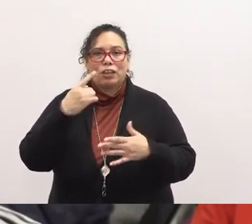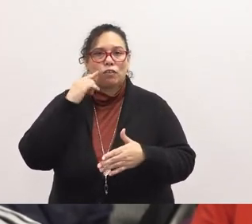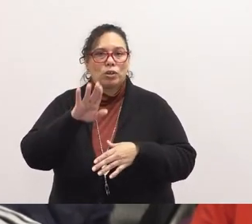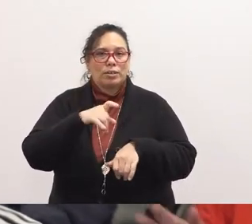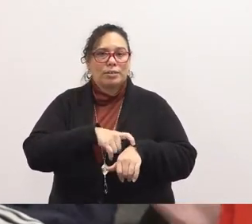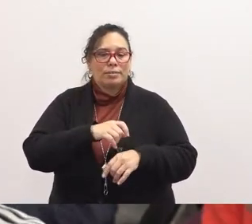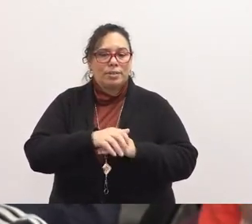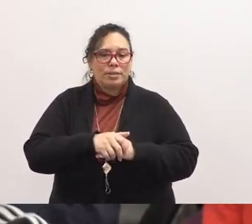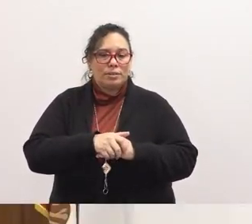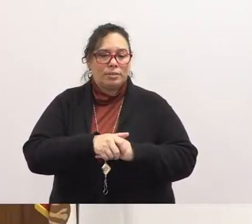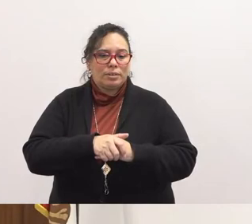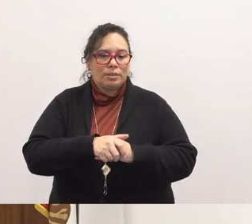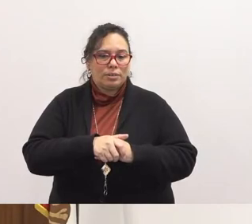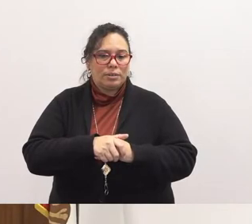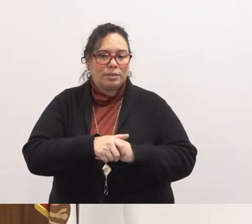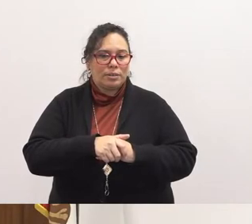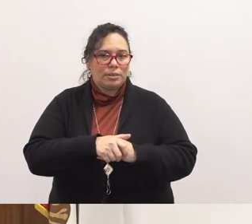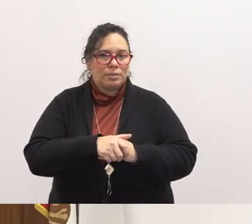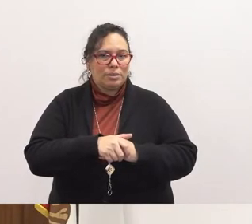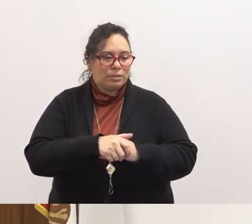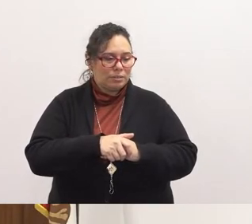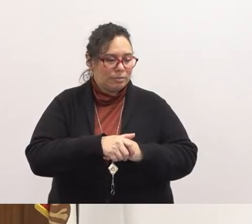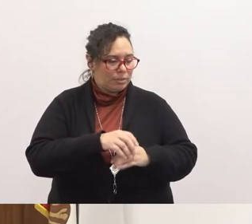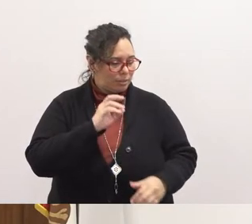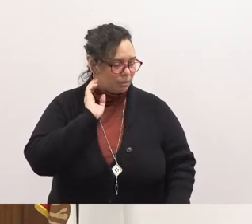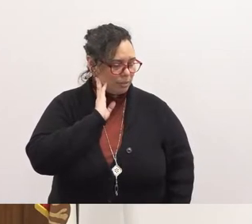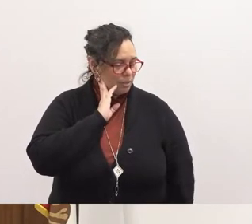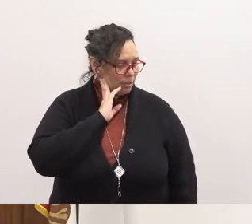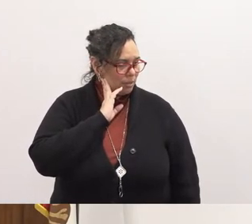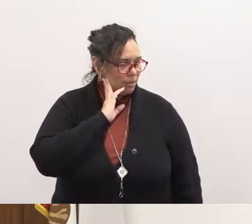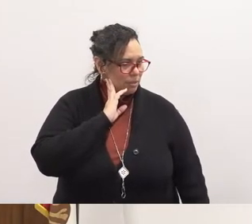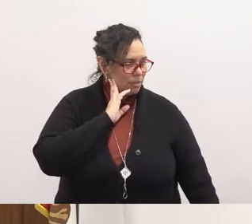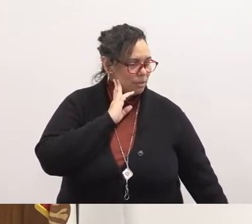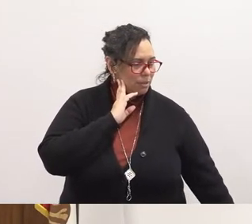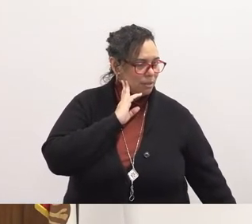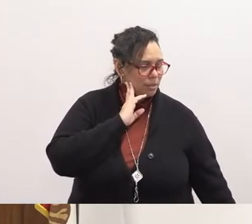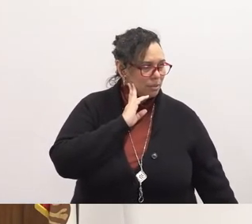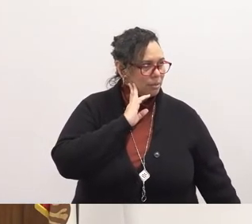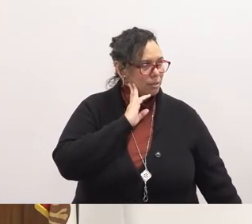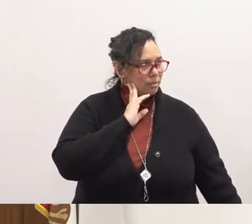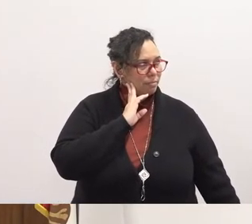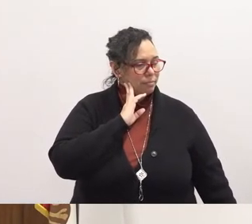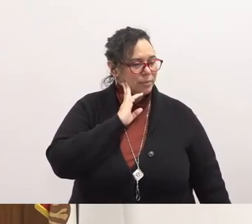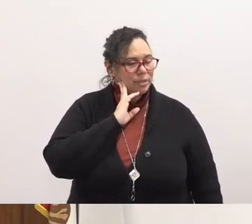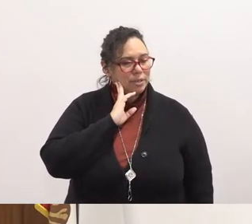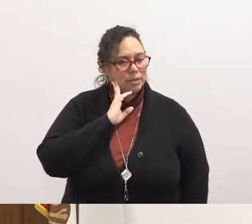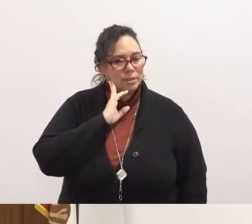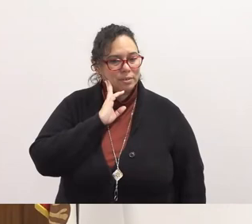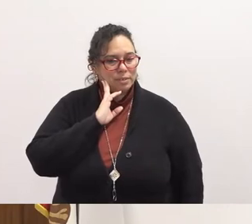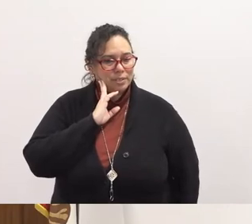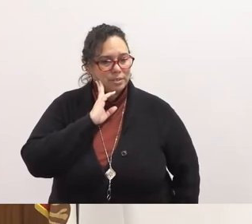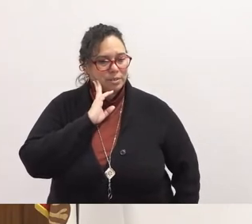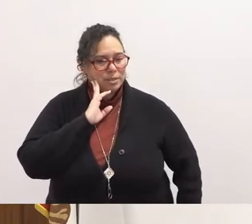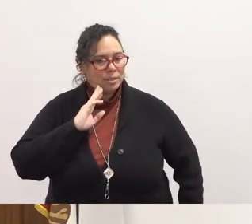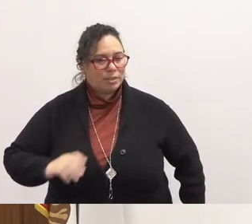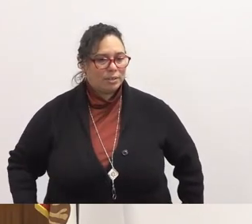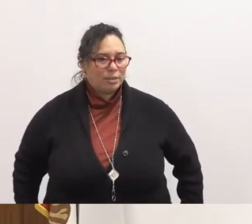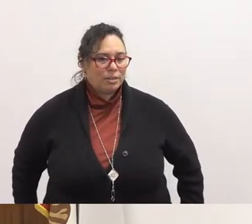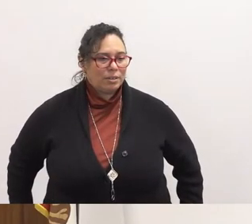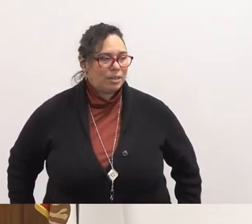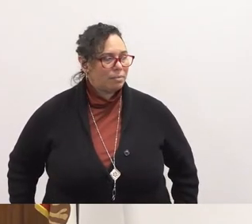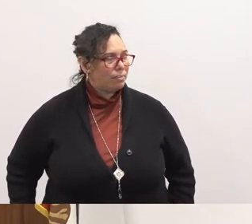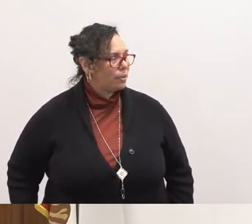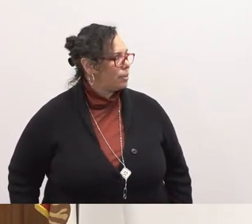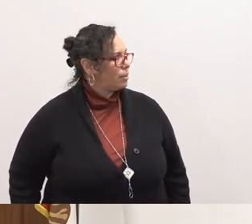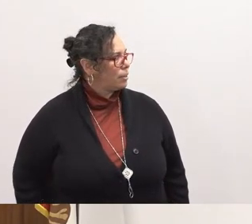you for your time. Thank you. Next, we have Joanne.